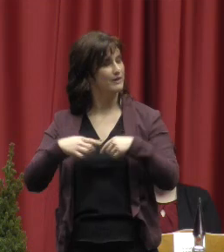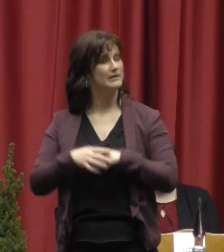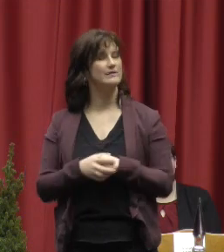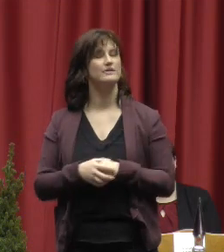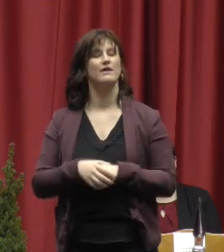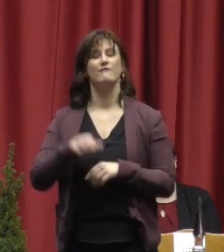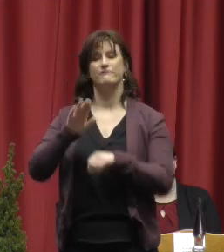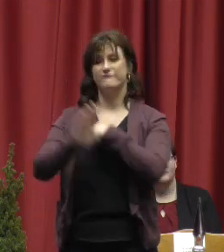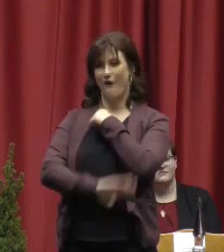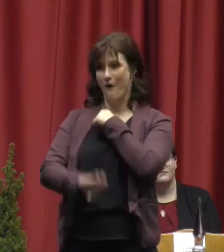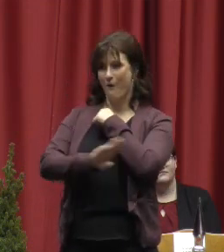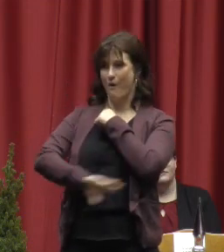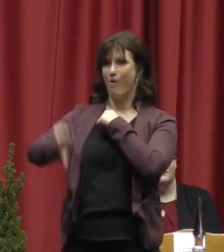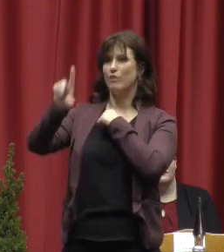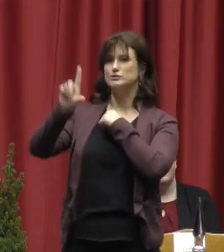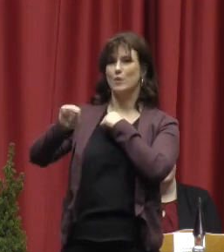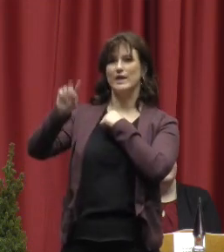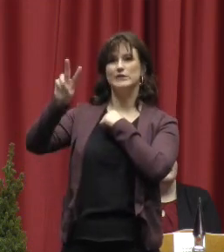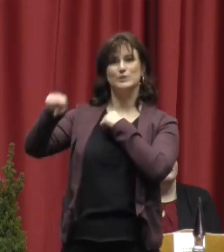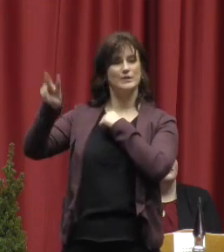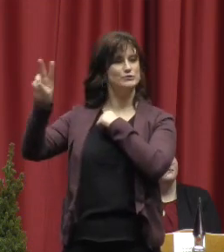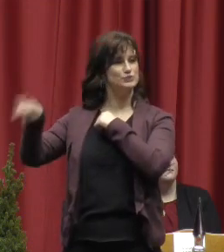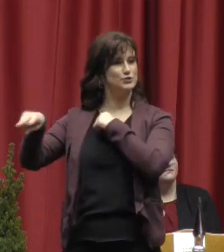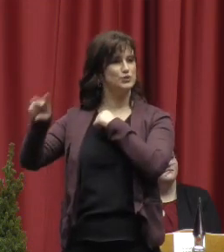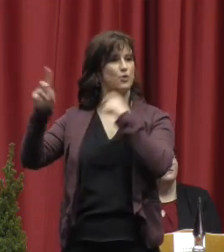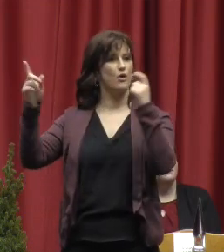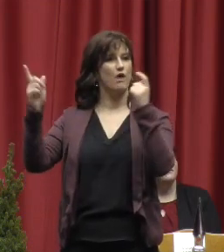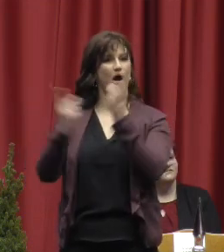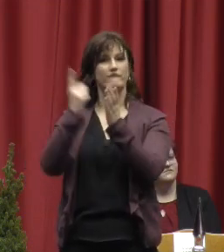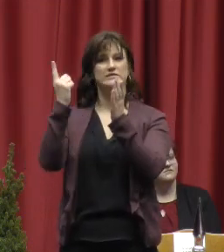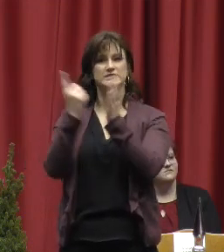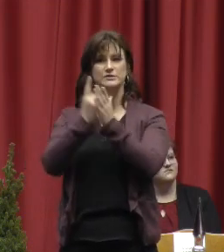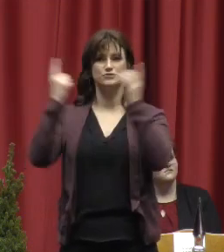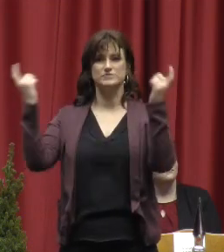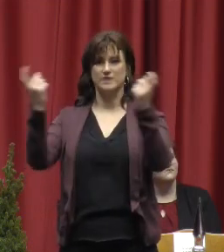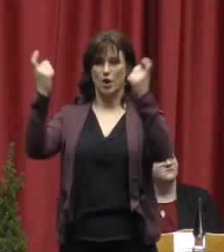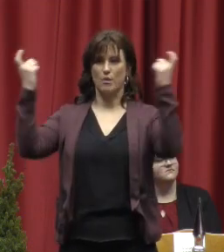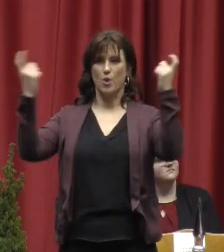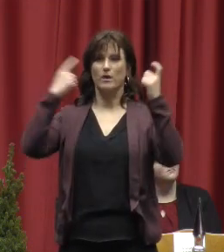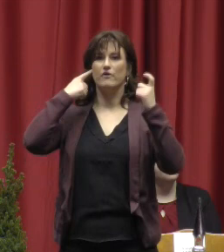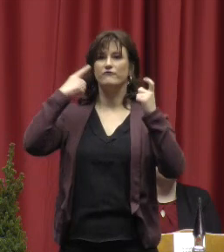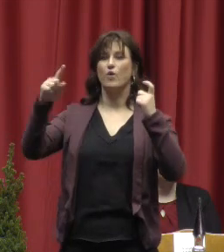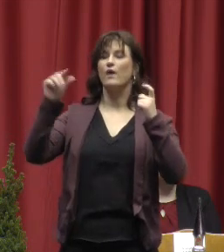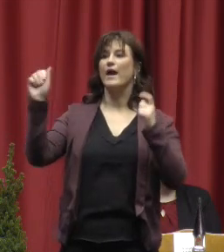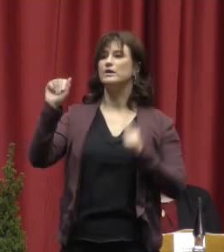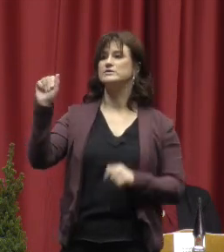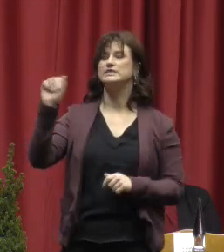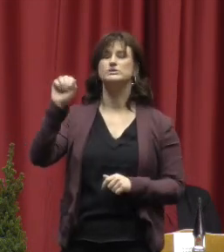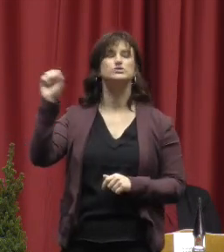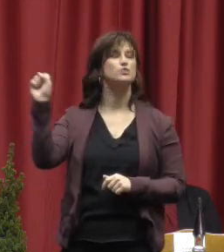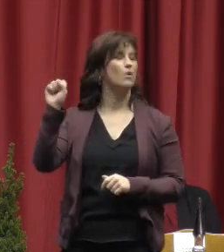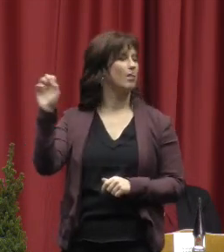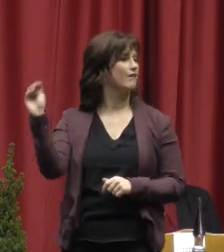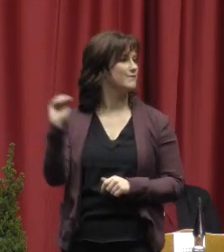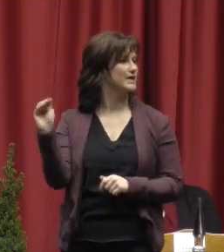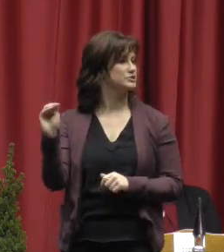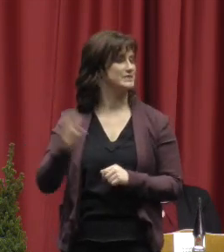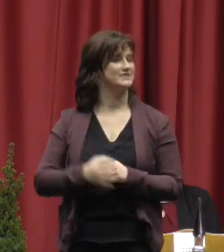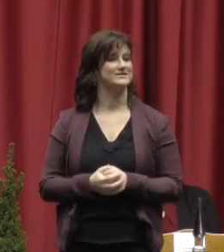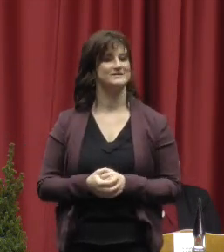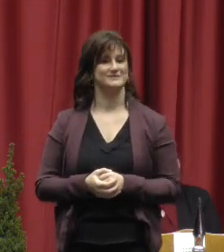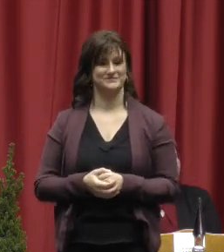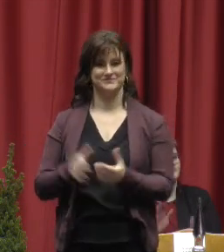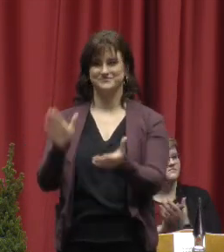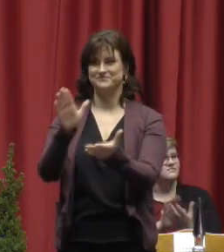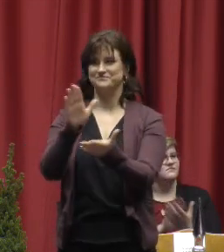Fall 2022 Convocation Ceremony for the Anderson School of Management.